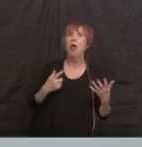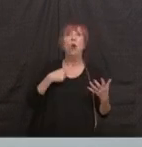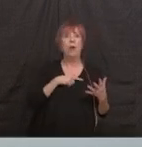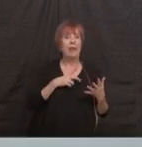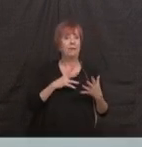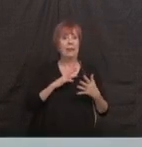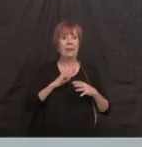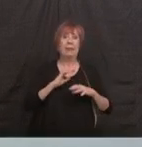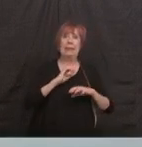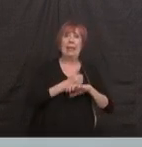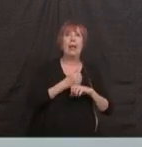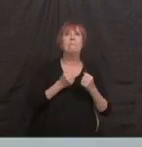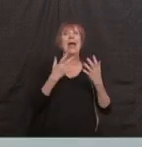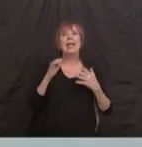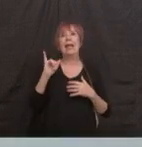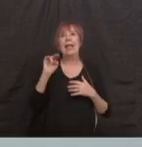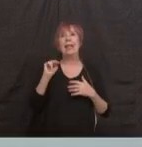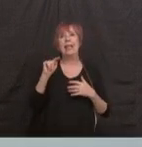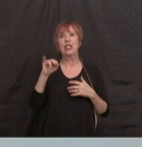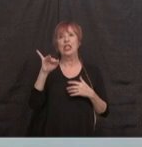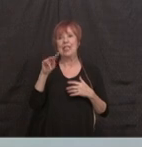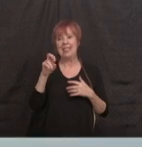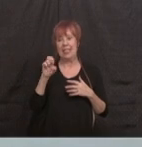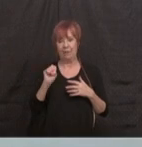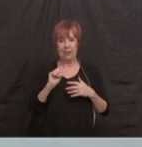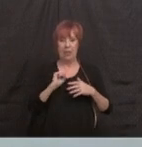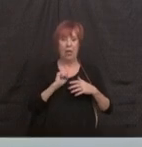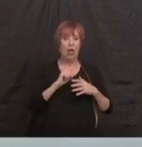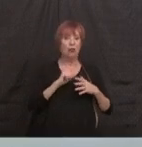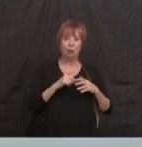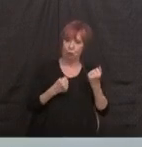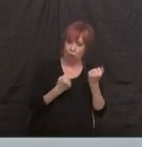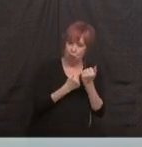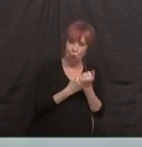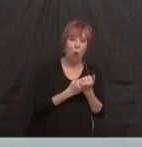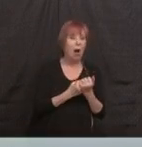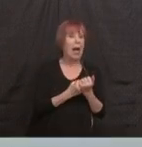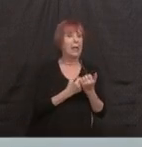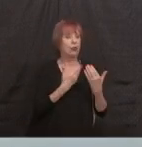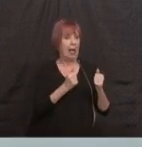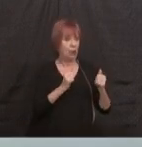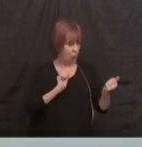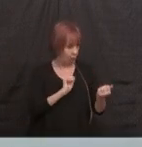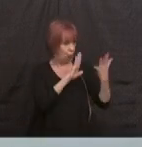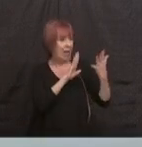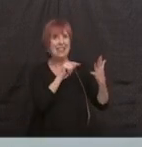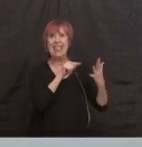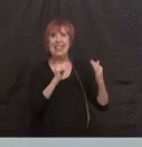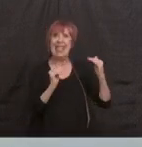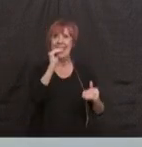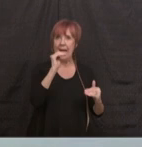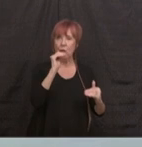been able to advance to really address some of these horrible inequities. And one of the